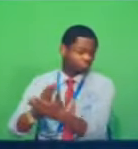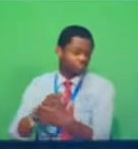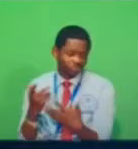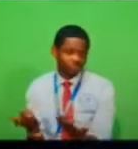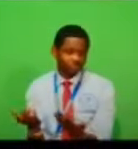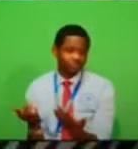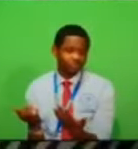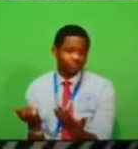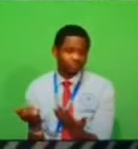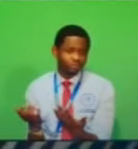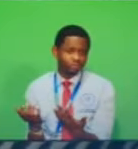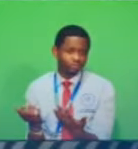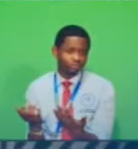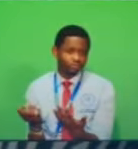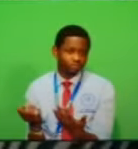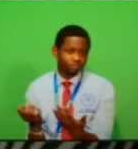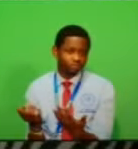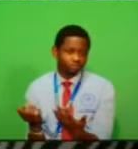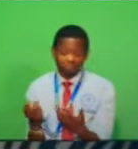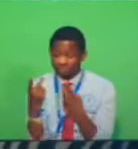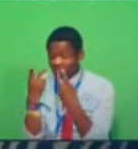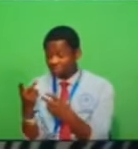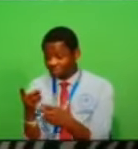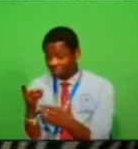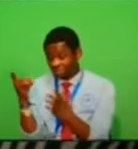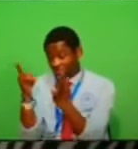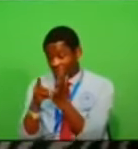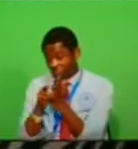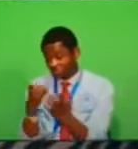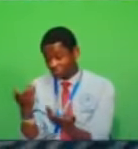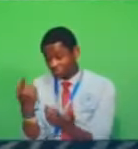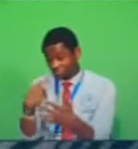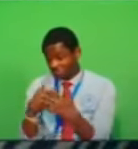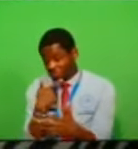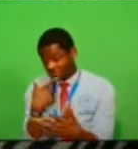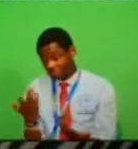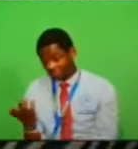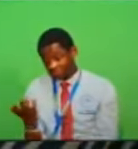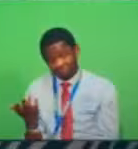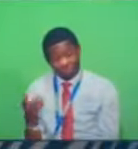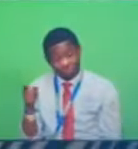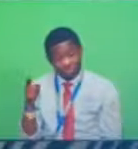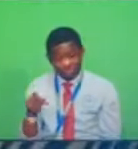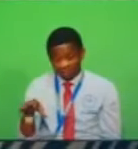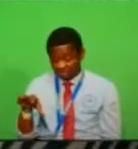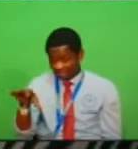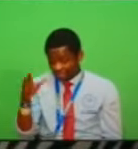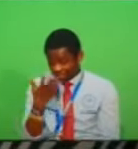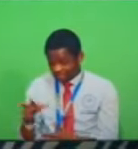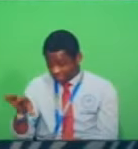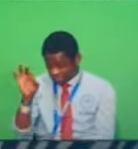We've seen our dog, what he has just said. And the one factor that I've taken from that,